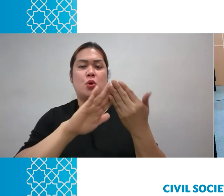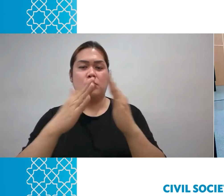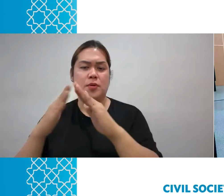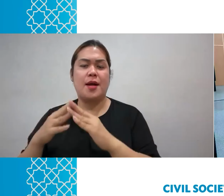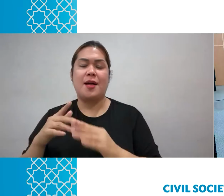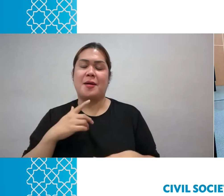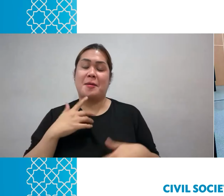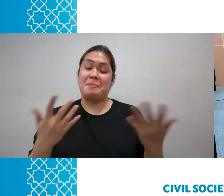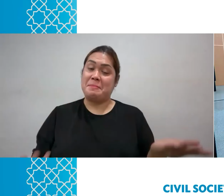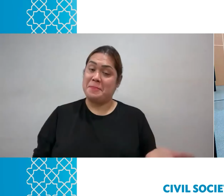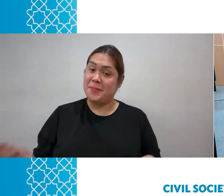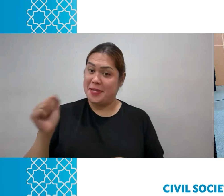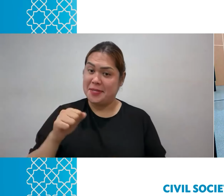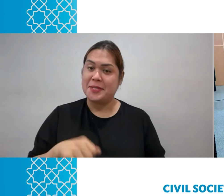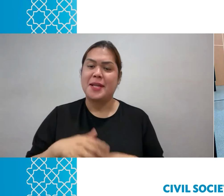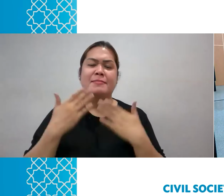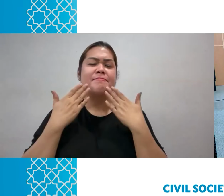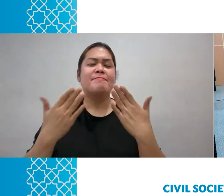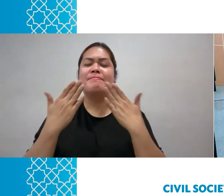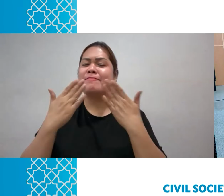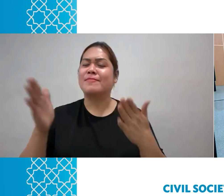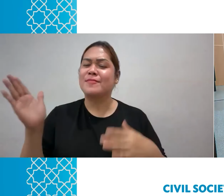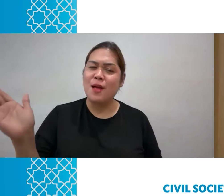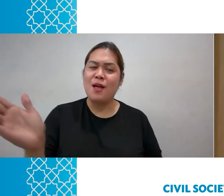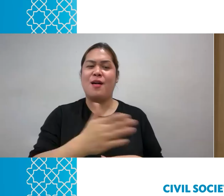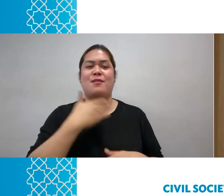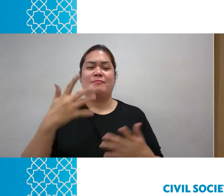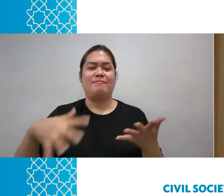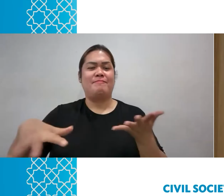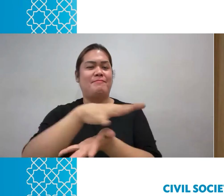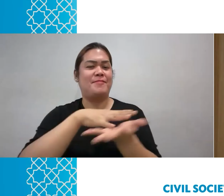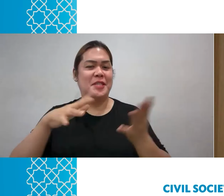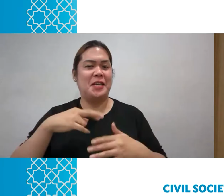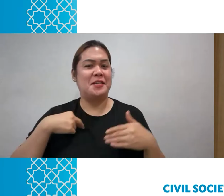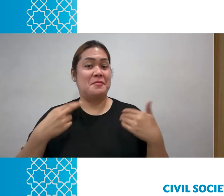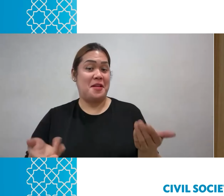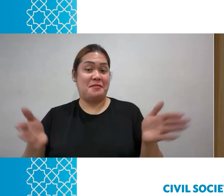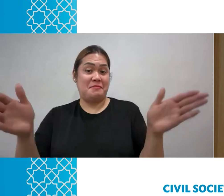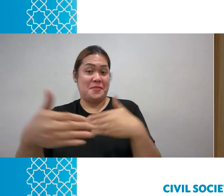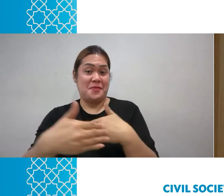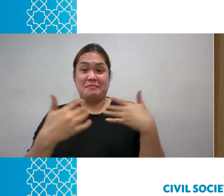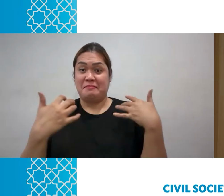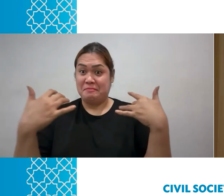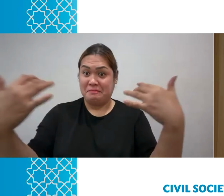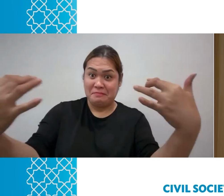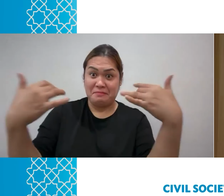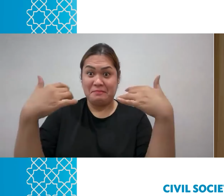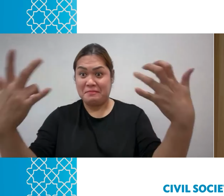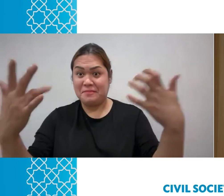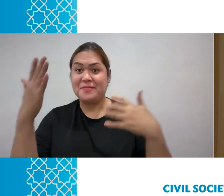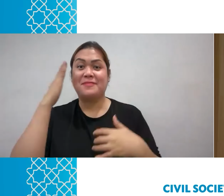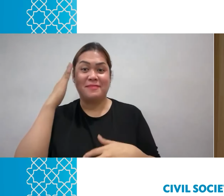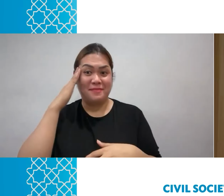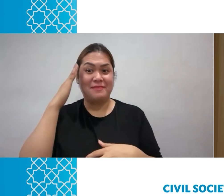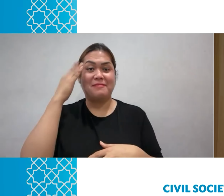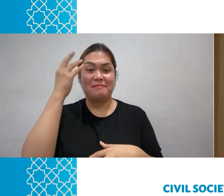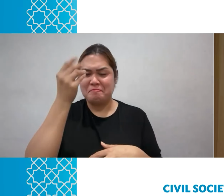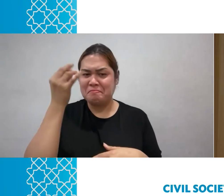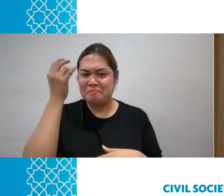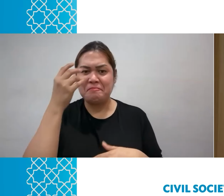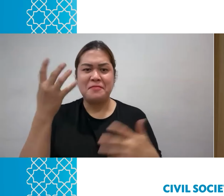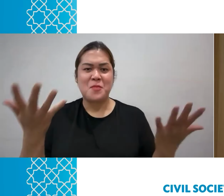Thank you all. Well, we had a mixed reaction in the room, and I think what that shows is there's a knowledge gap or maybe a transparency gap. It could very